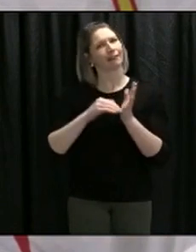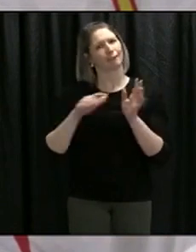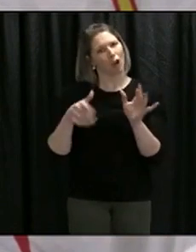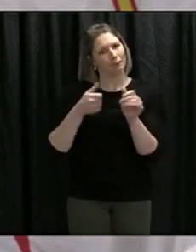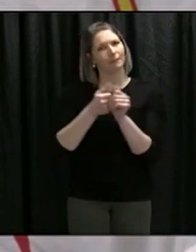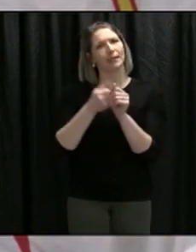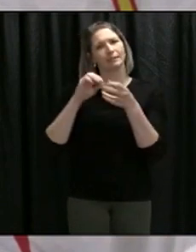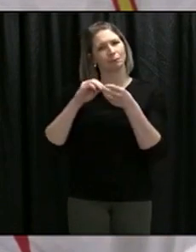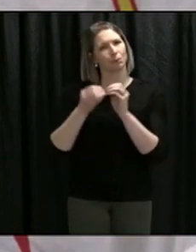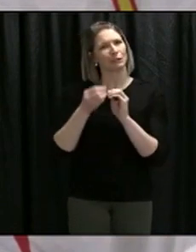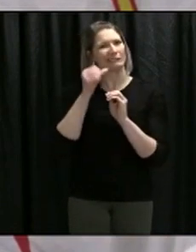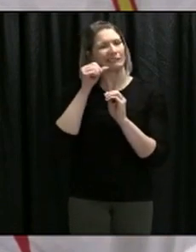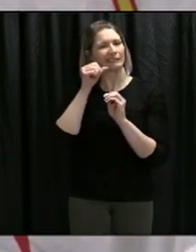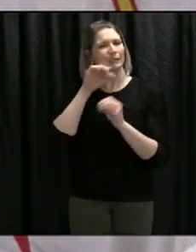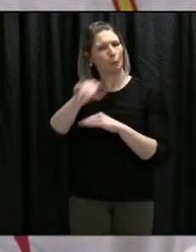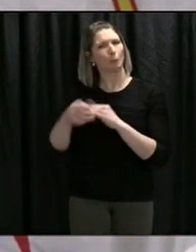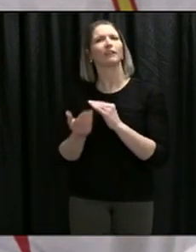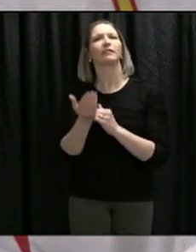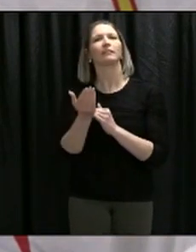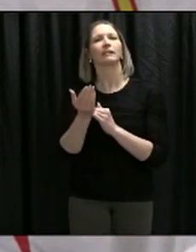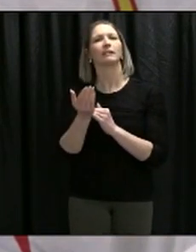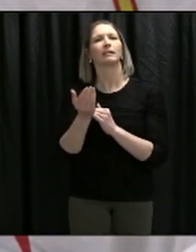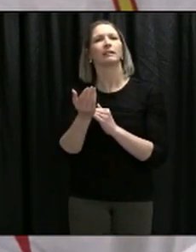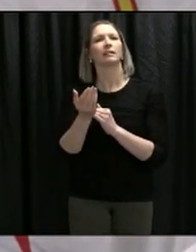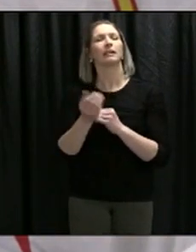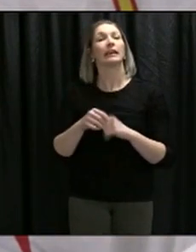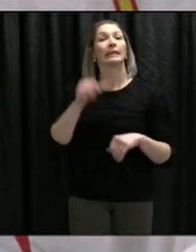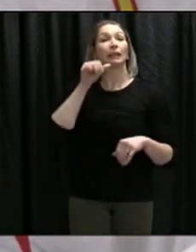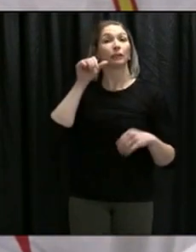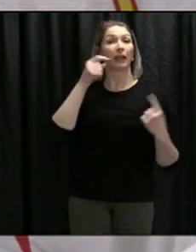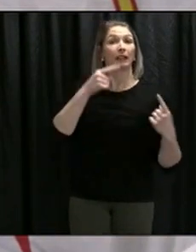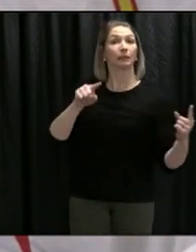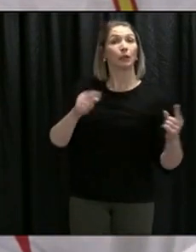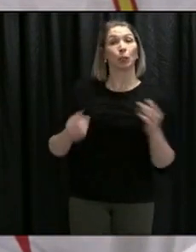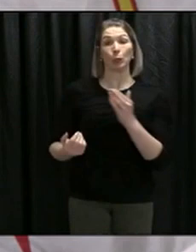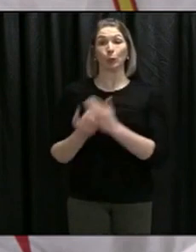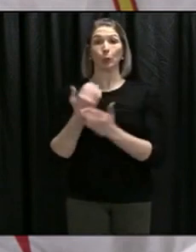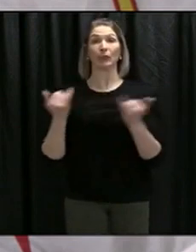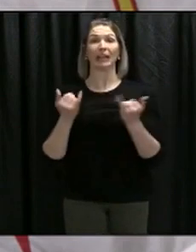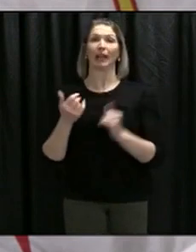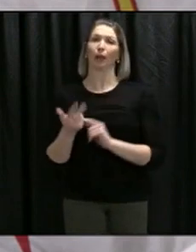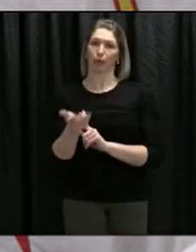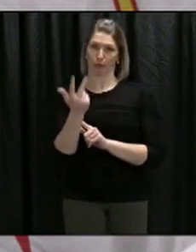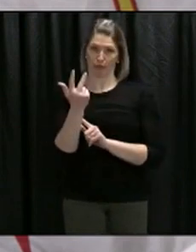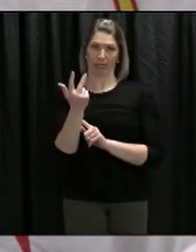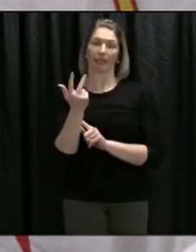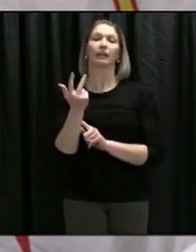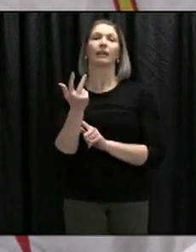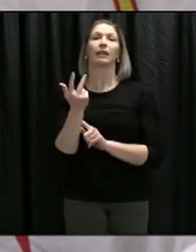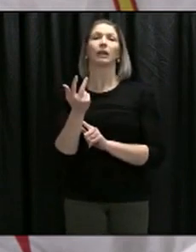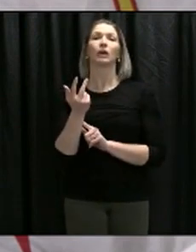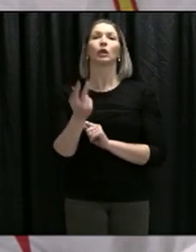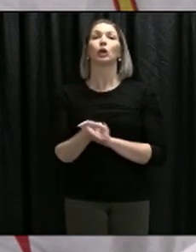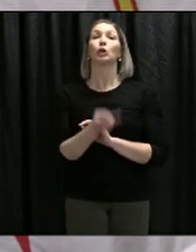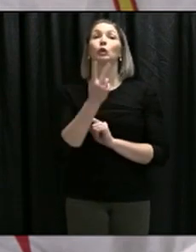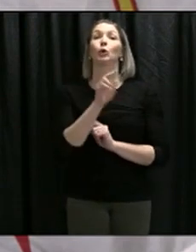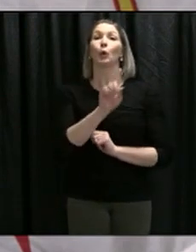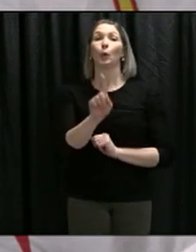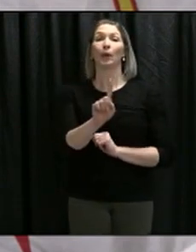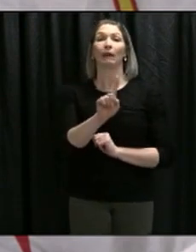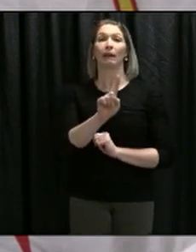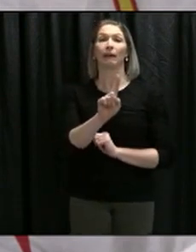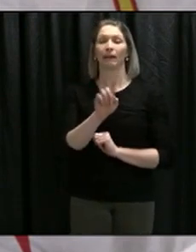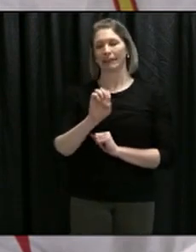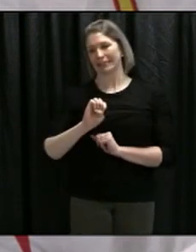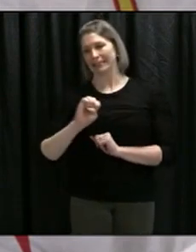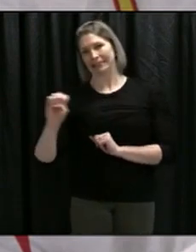on the number of cases in our province. Since the media briefing yesterday, we have 3 new positive cases. 2 cases are within the